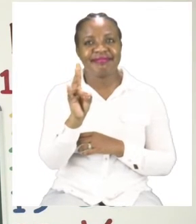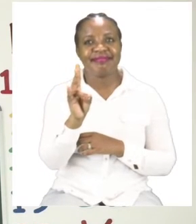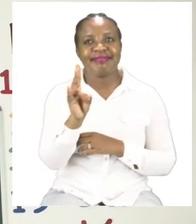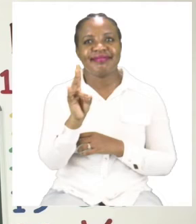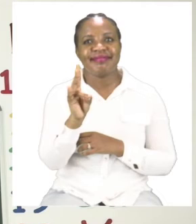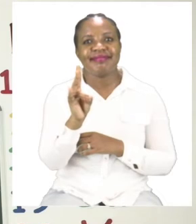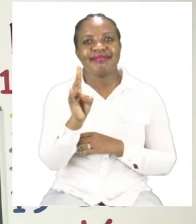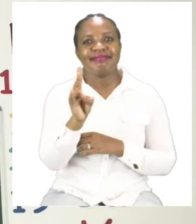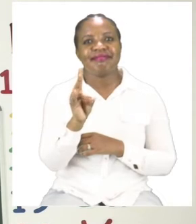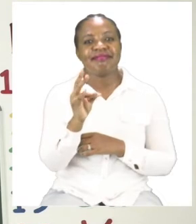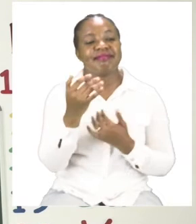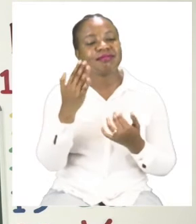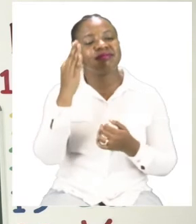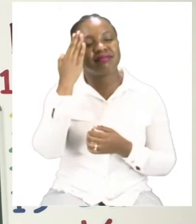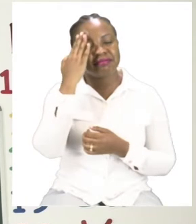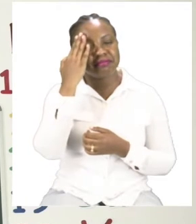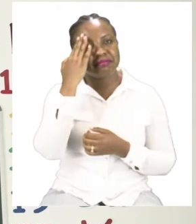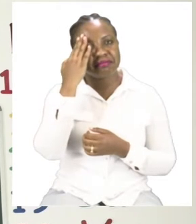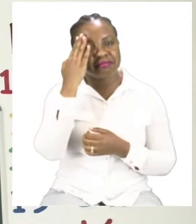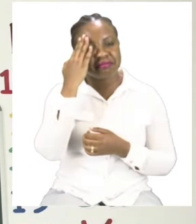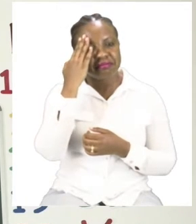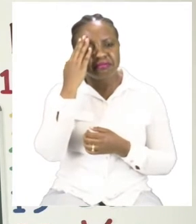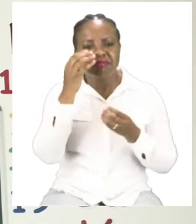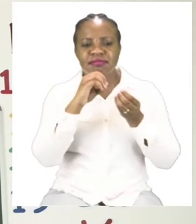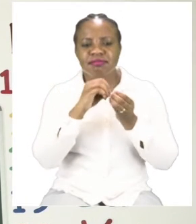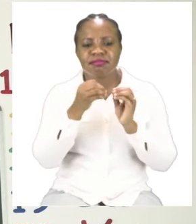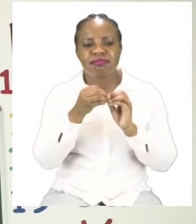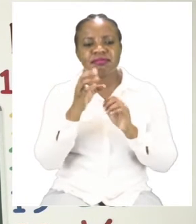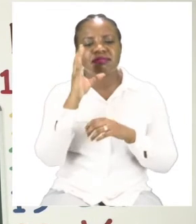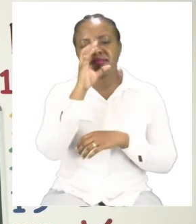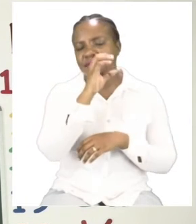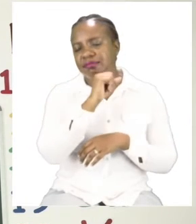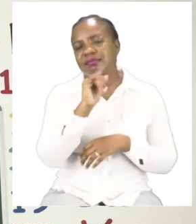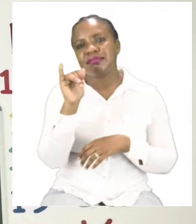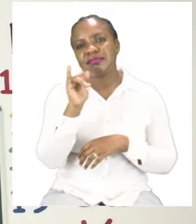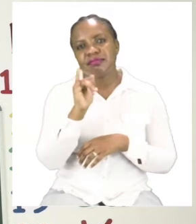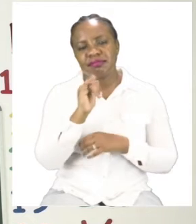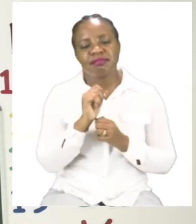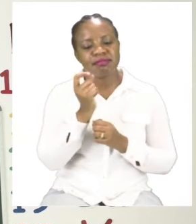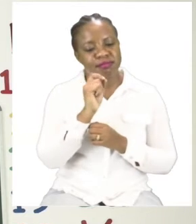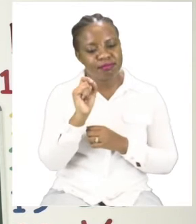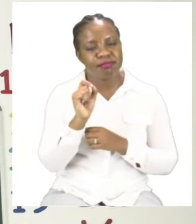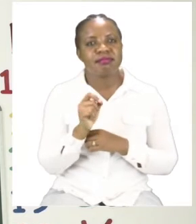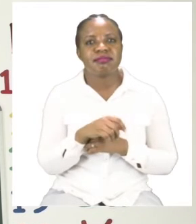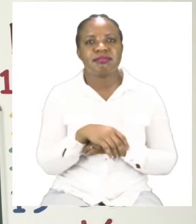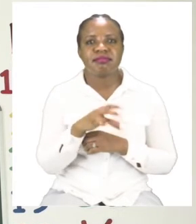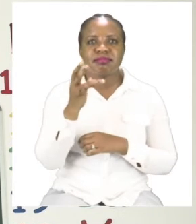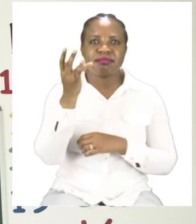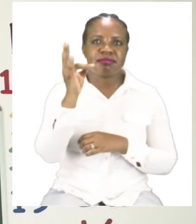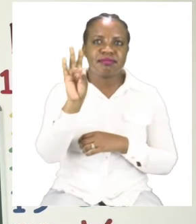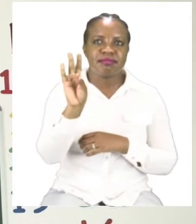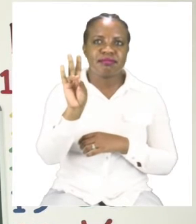7. So we now know our missing number. Let's write our missing number